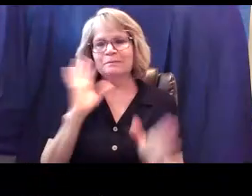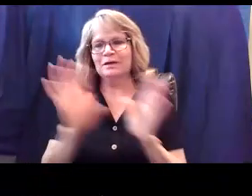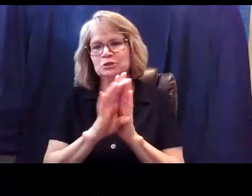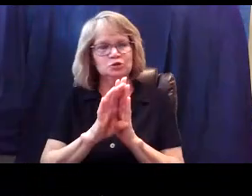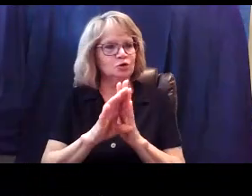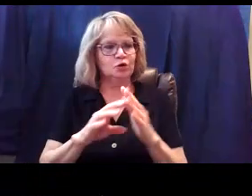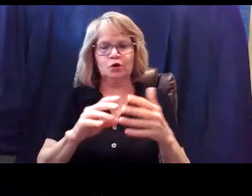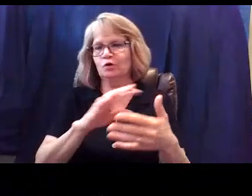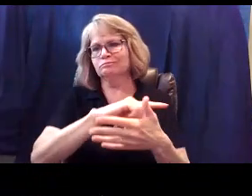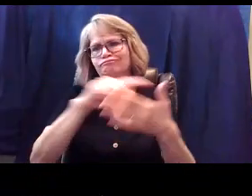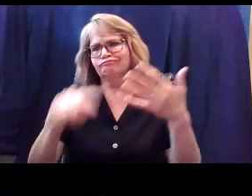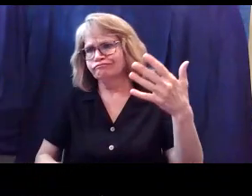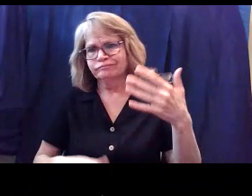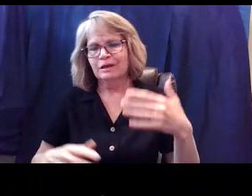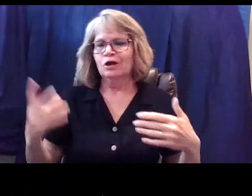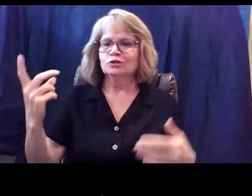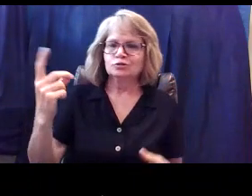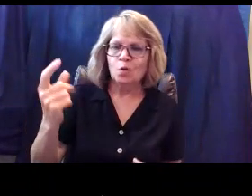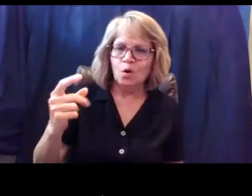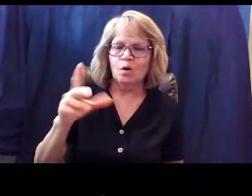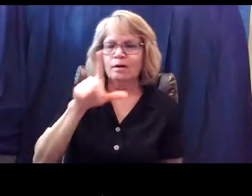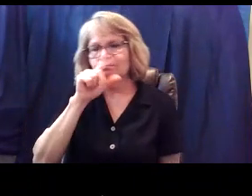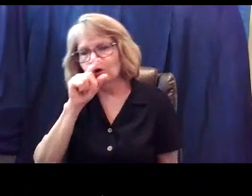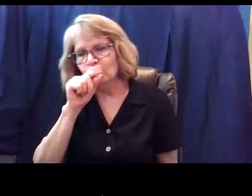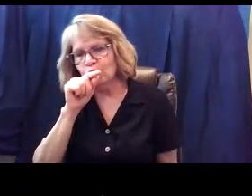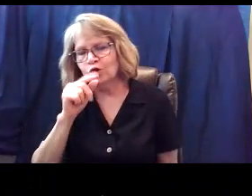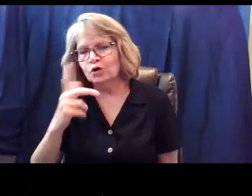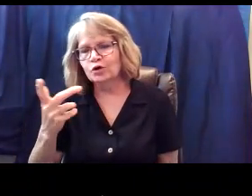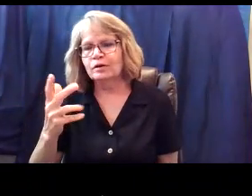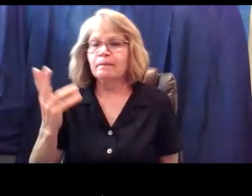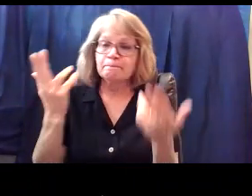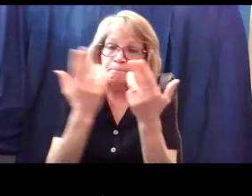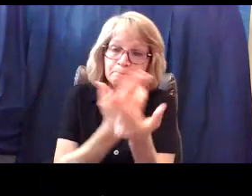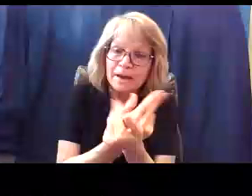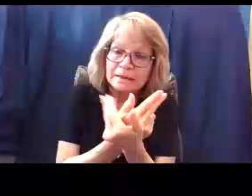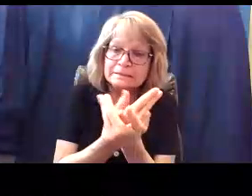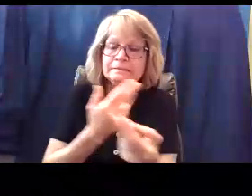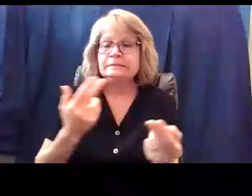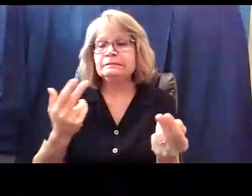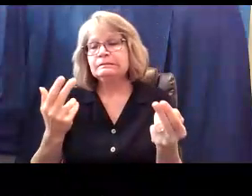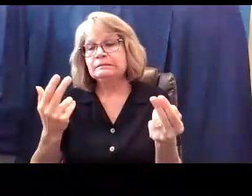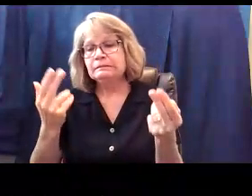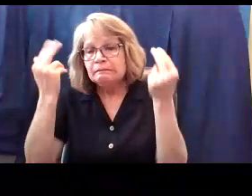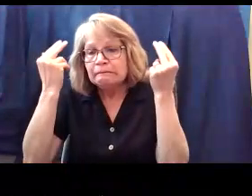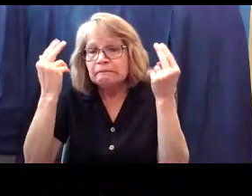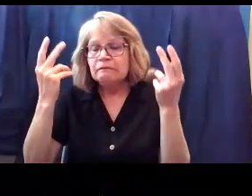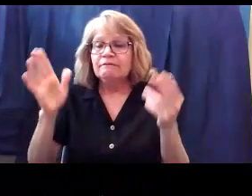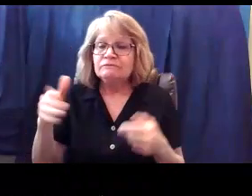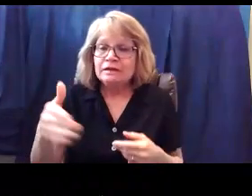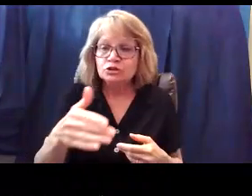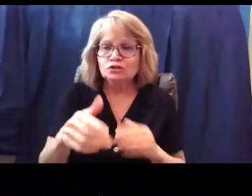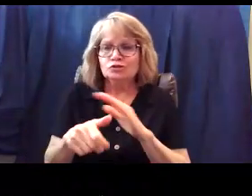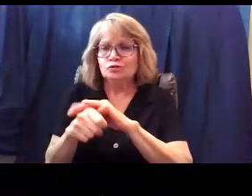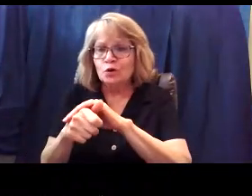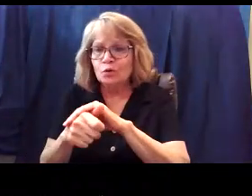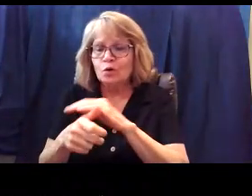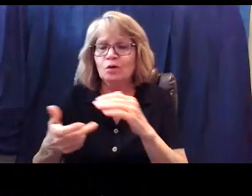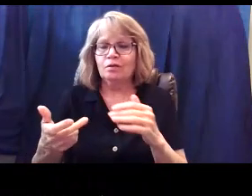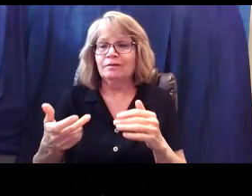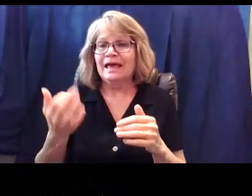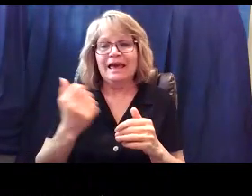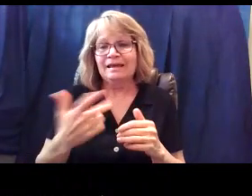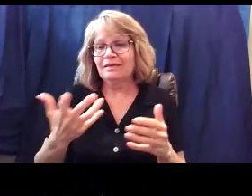anything from a dog to a bird to a bunny to a fish, a turtle, anything